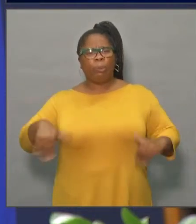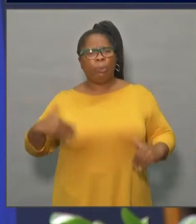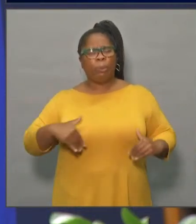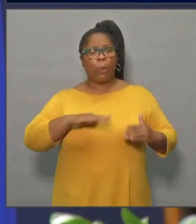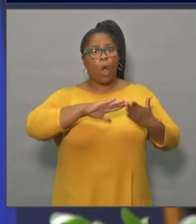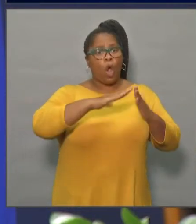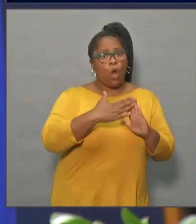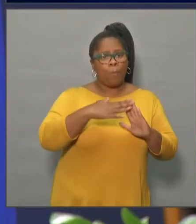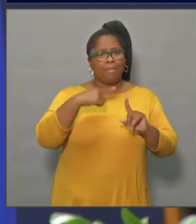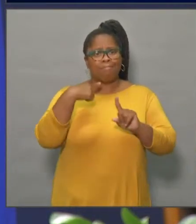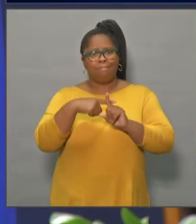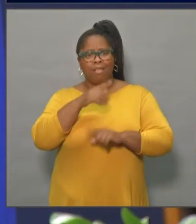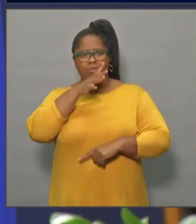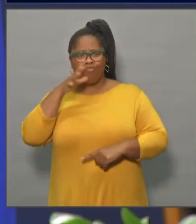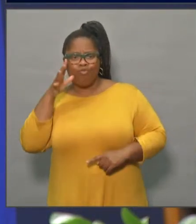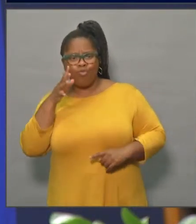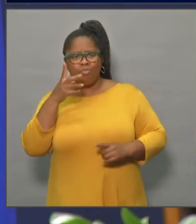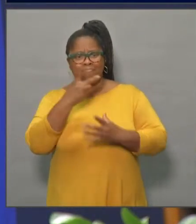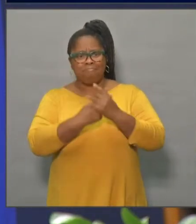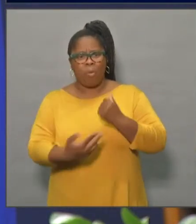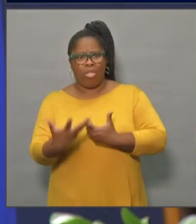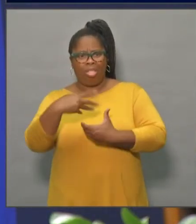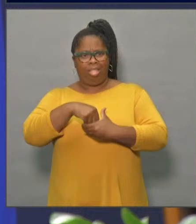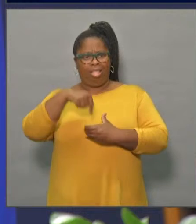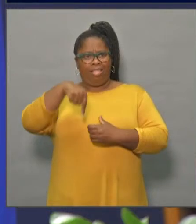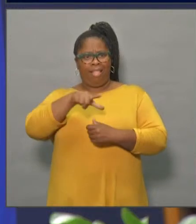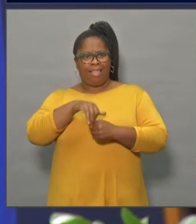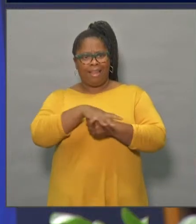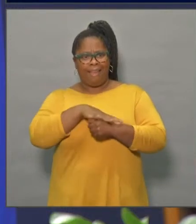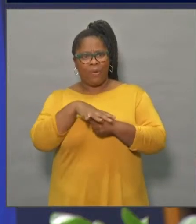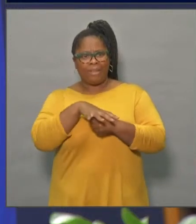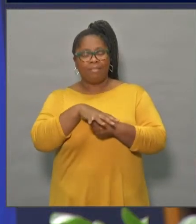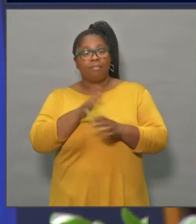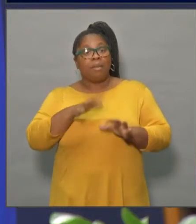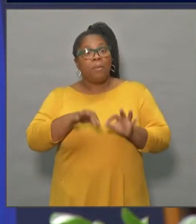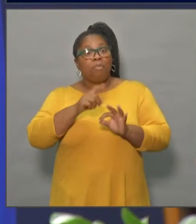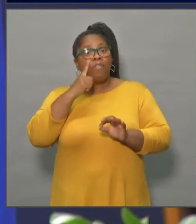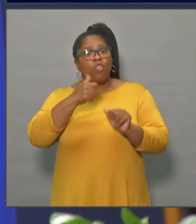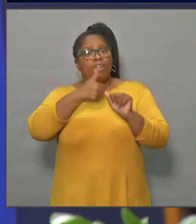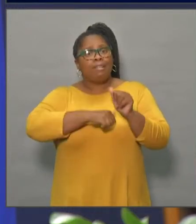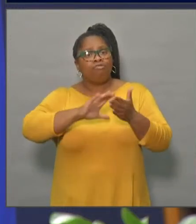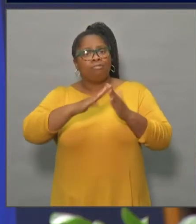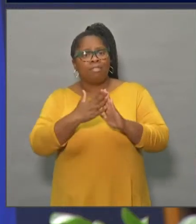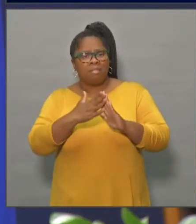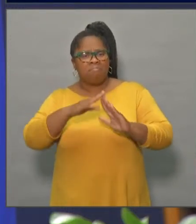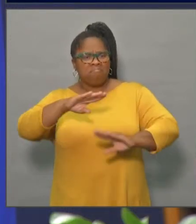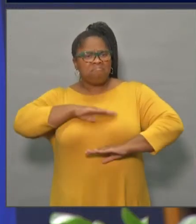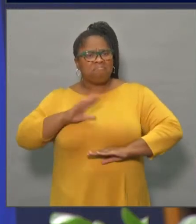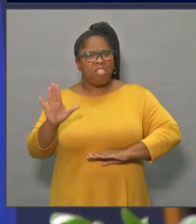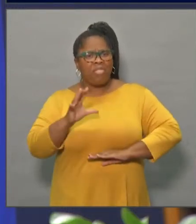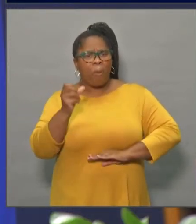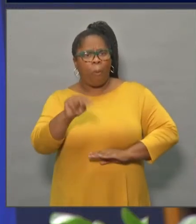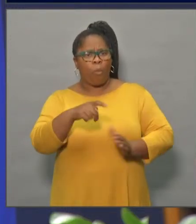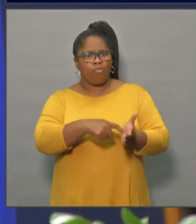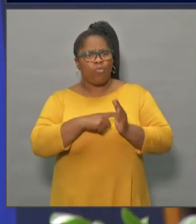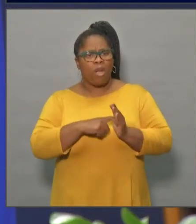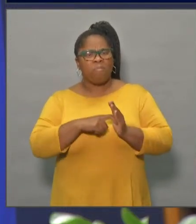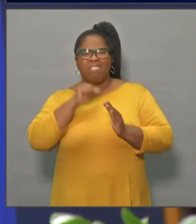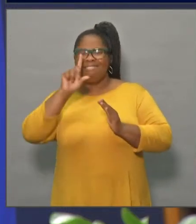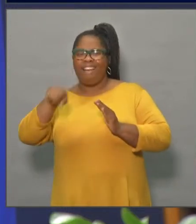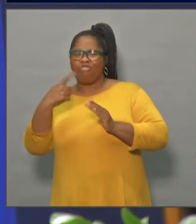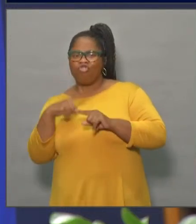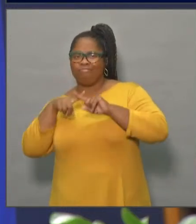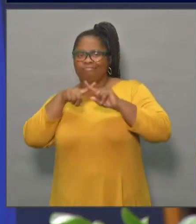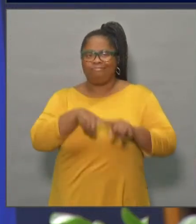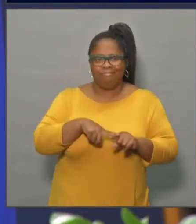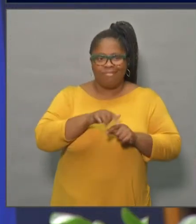state. I think it's important for cities to be able to meet their own benchmarks and safely reopen so they are not dependent only on the county.